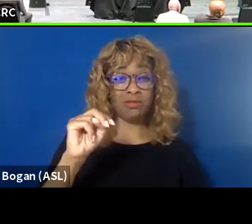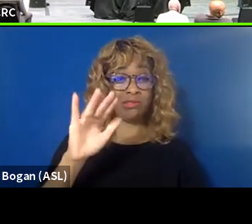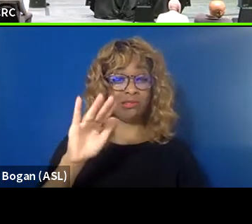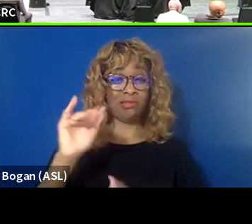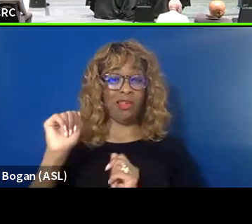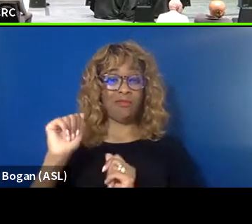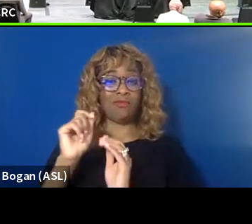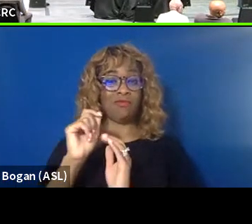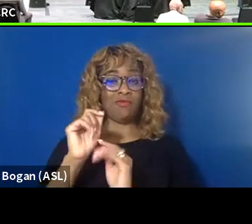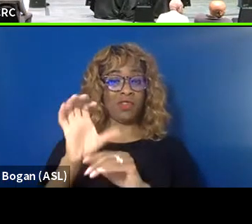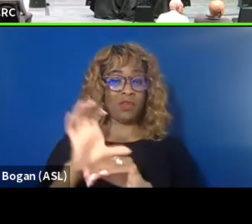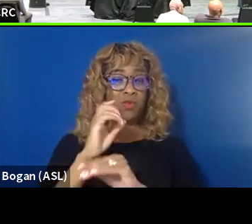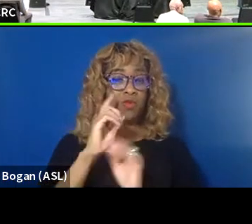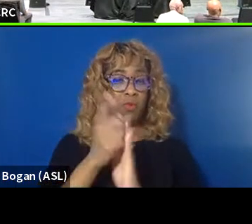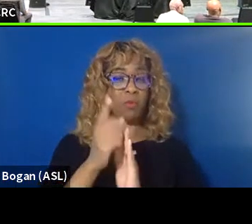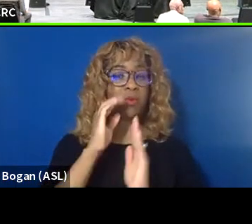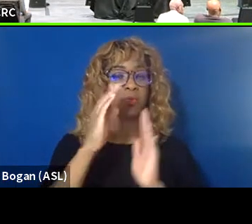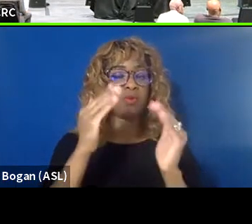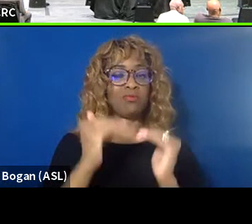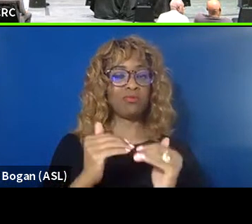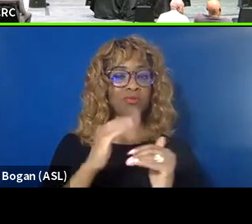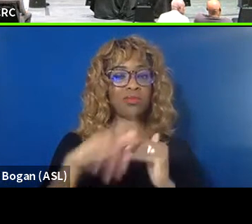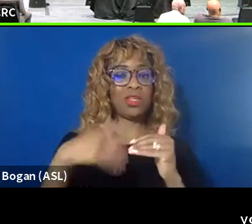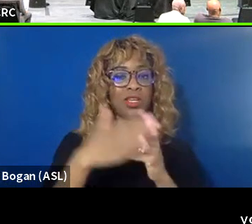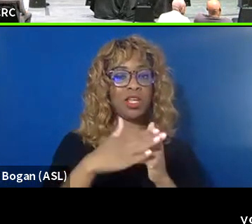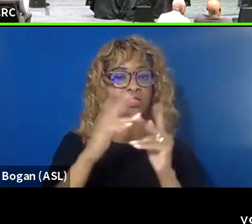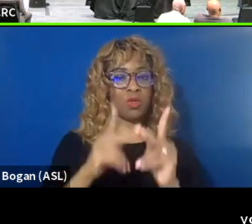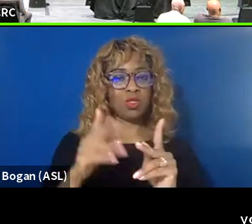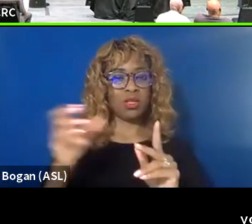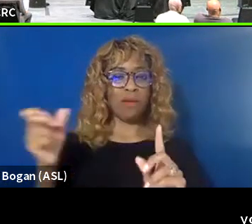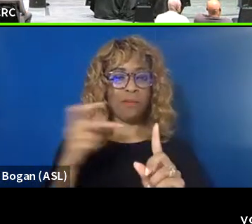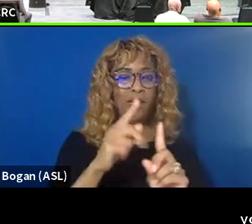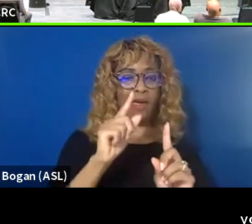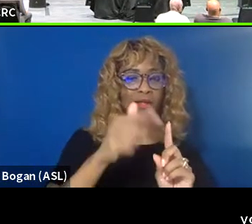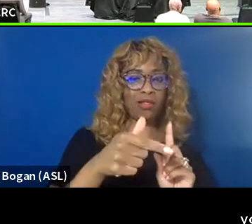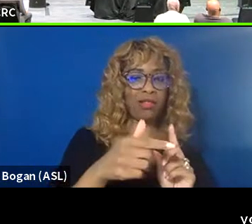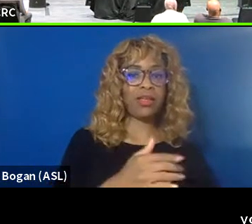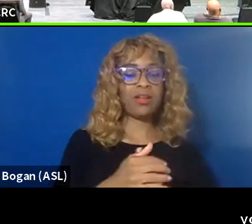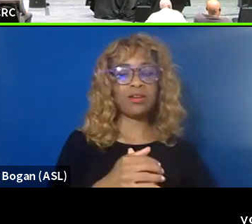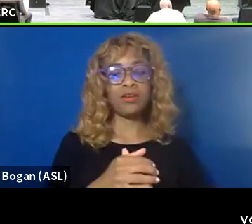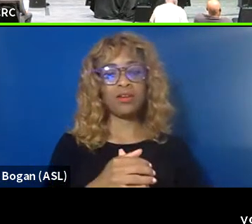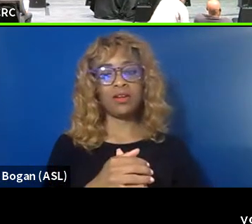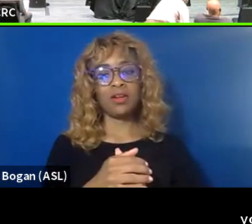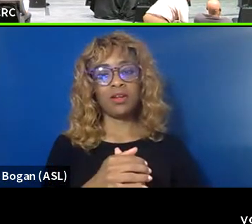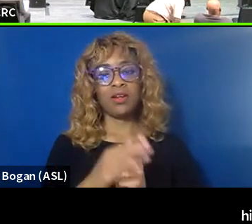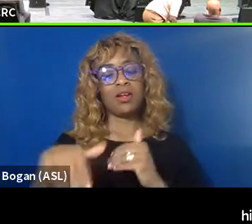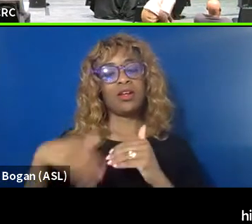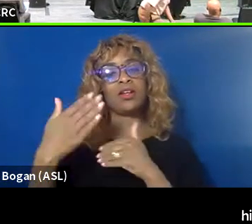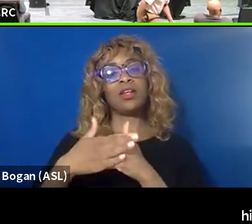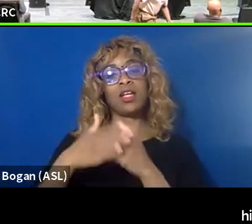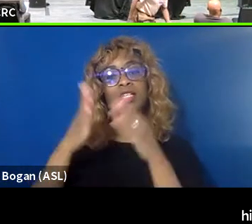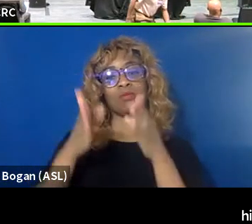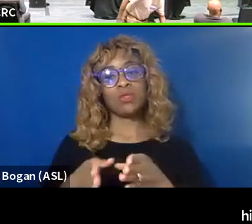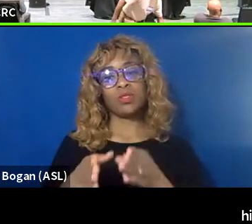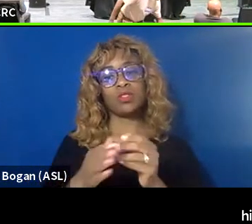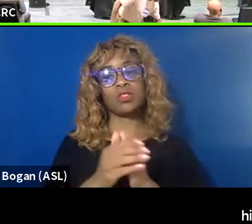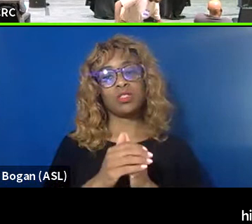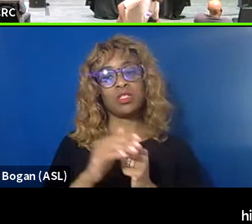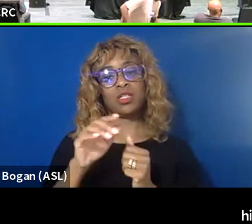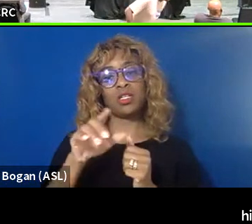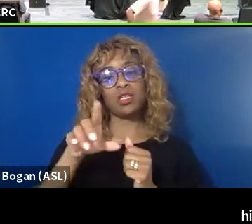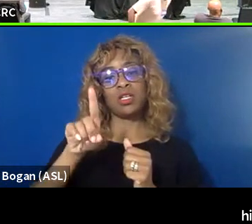moment, so we'll move on to our next participant and return to him later. Our next public comment participant is